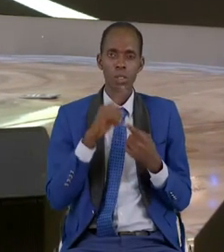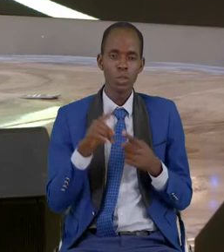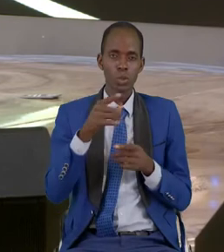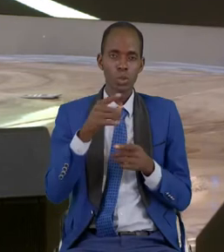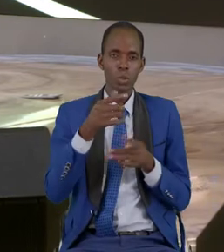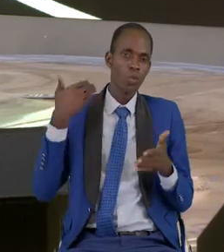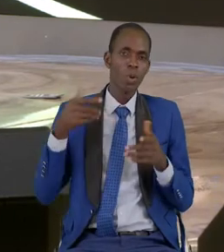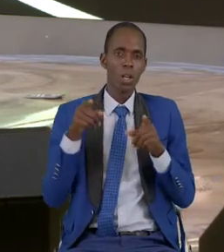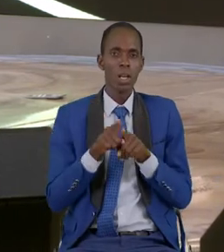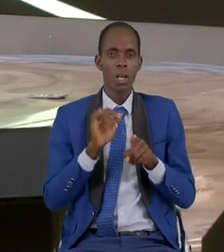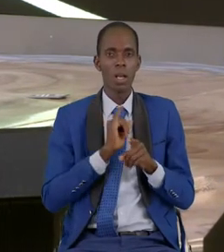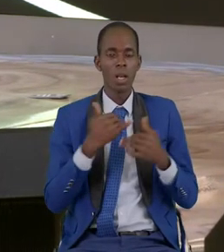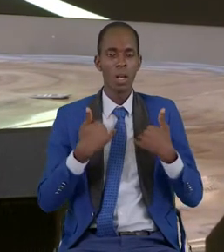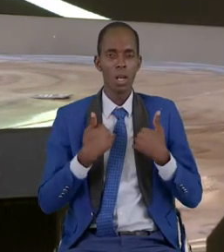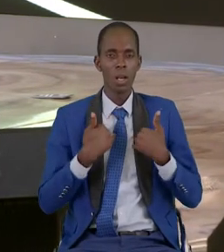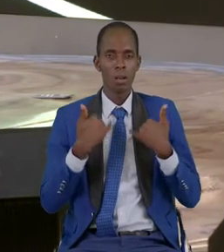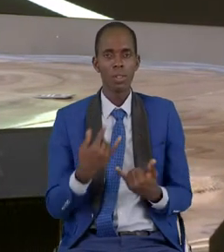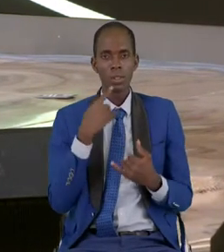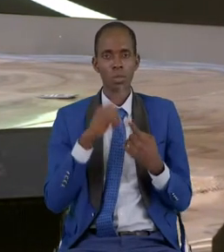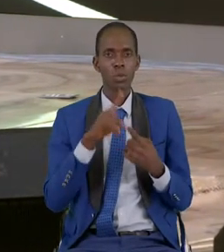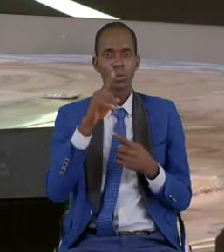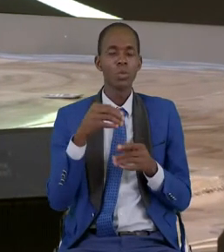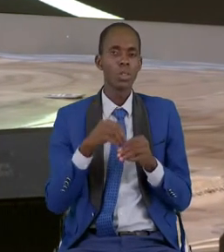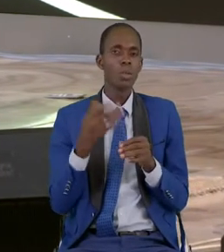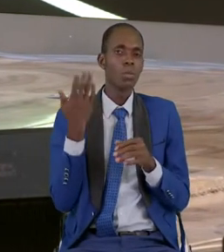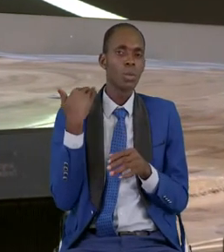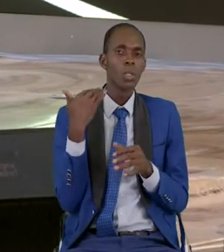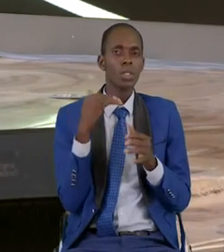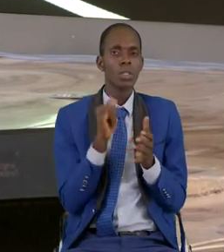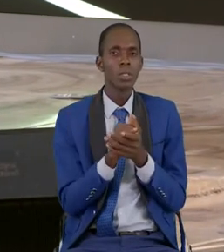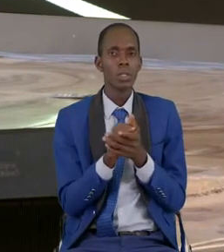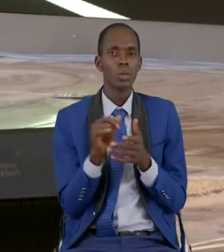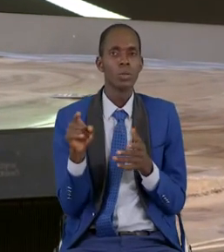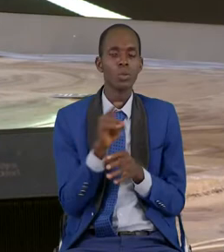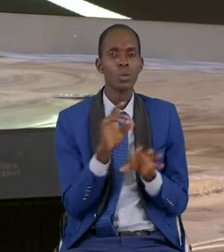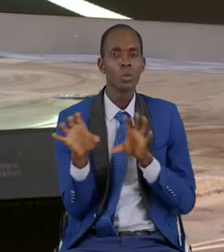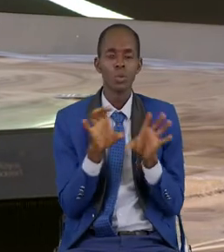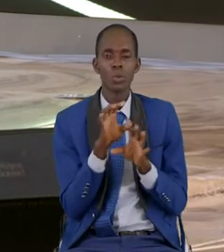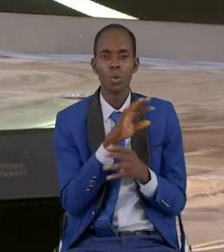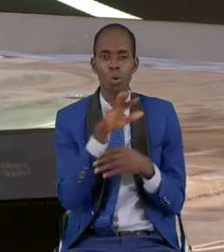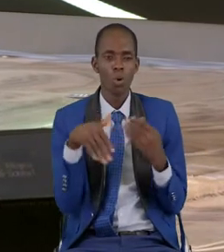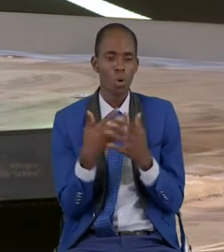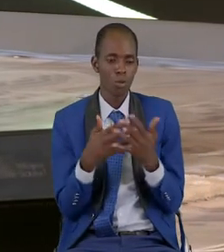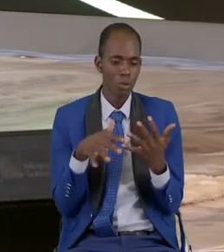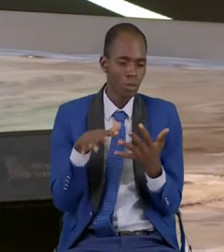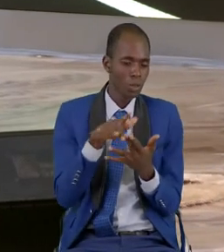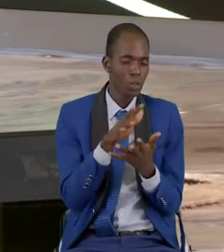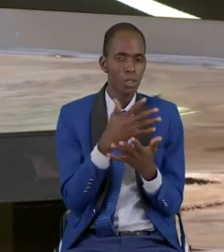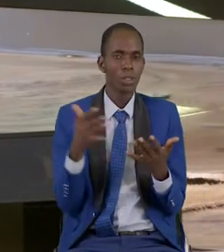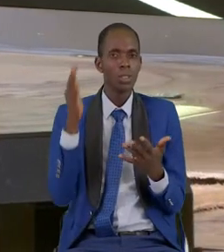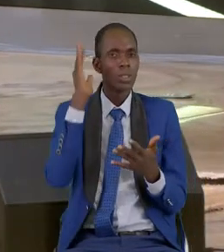told you in time past, that they which do such things, emulation included, shall